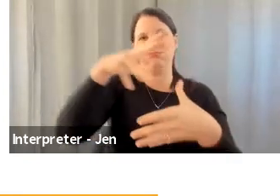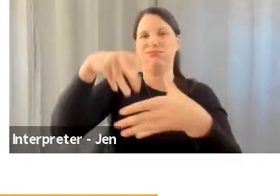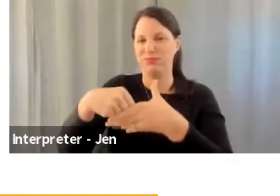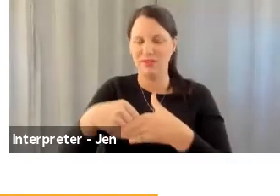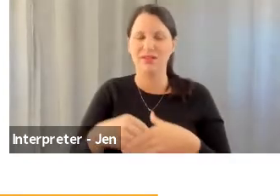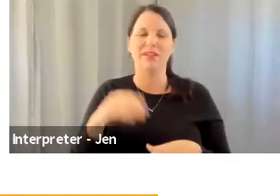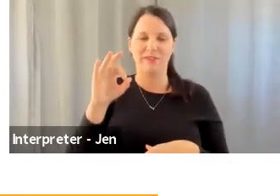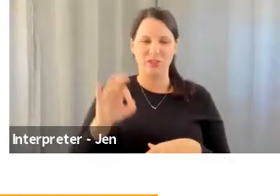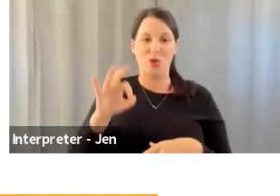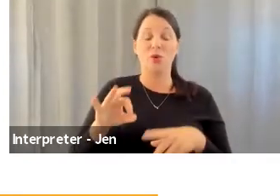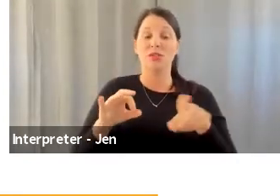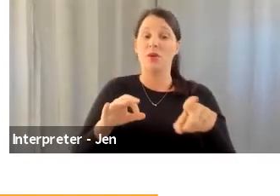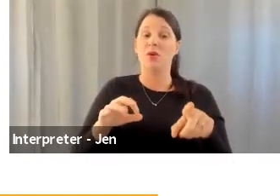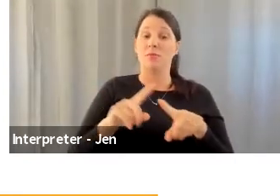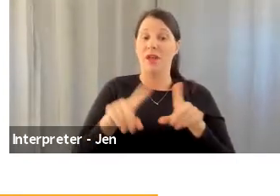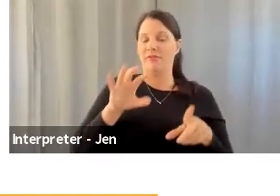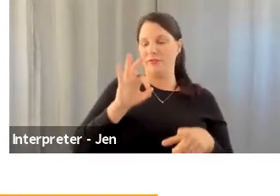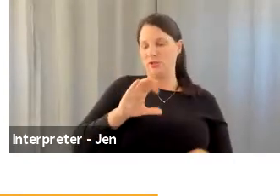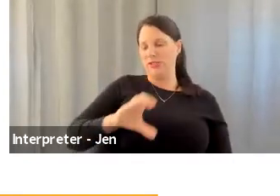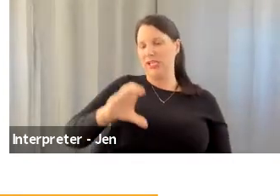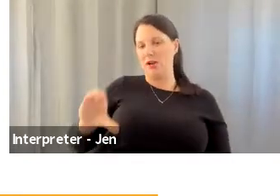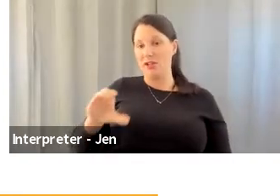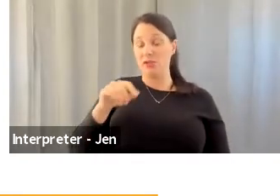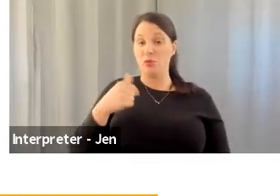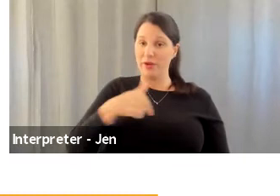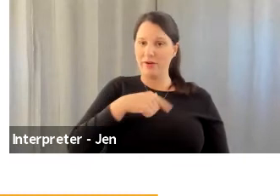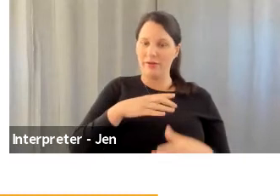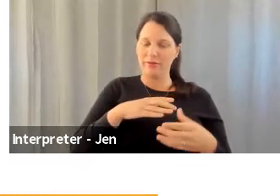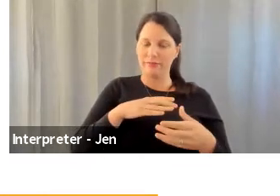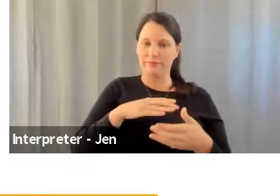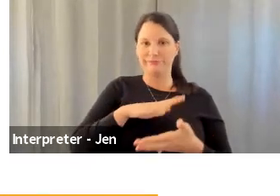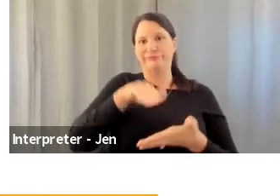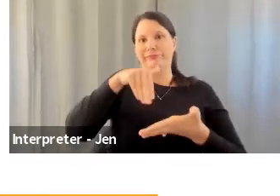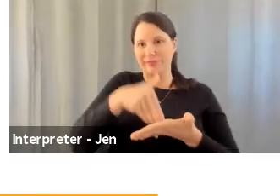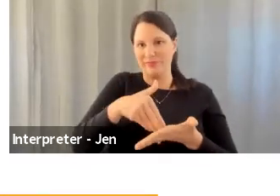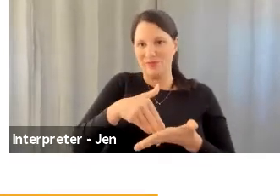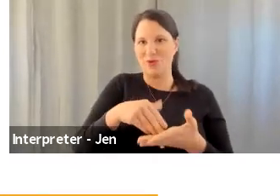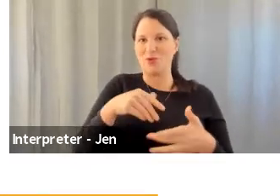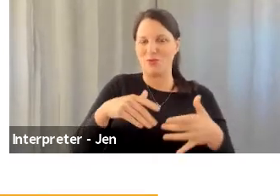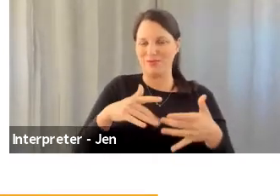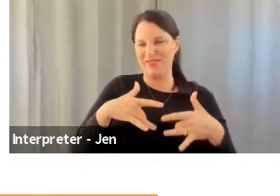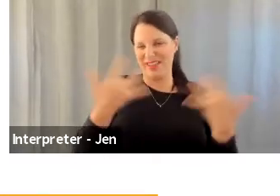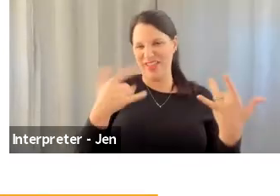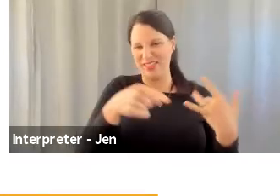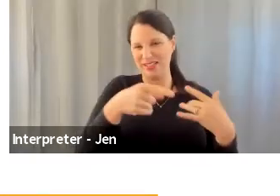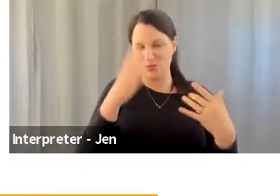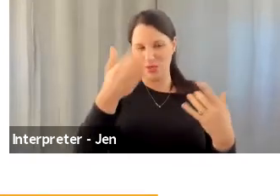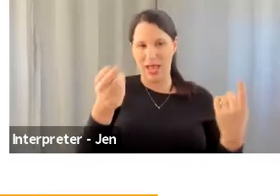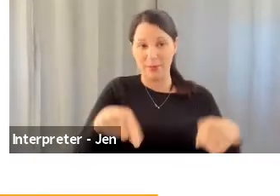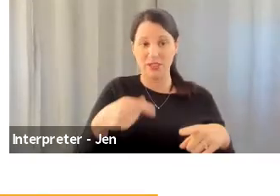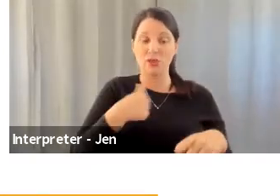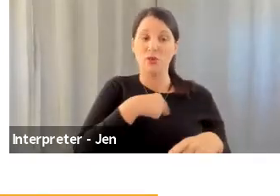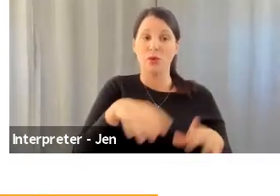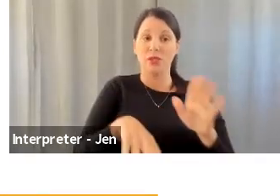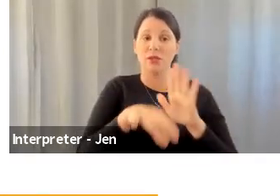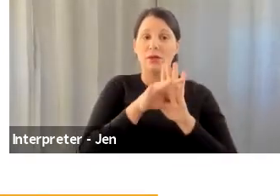College is the main hub for where all of these events will take place. And so we chose the collection of poems, An American